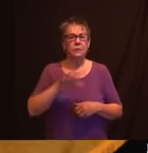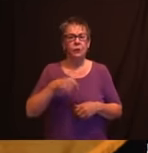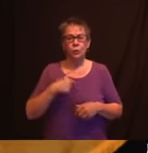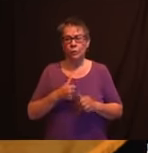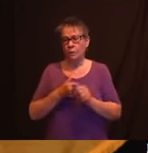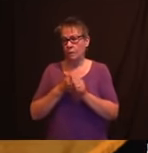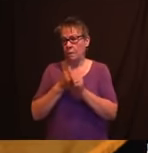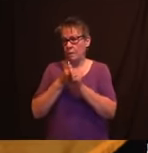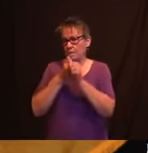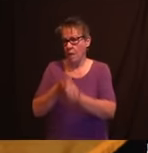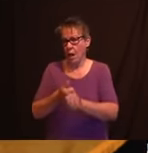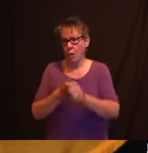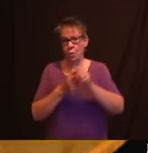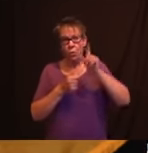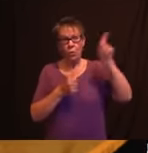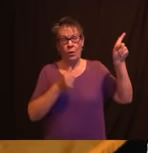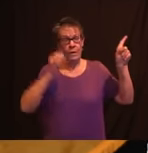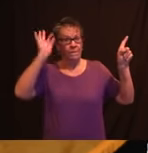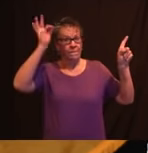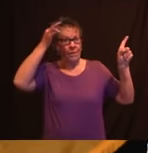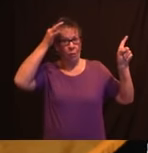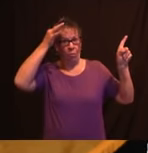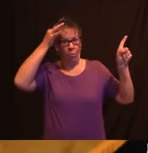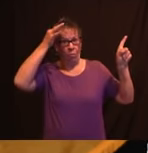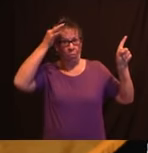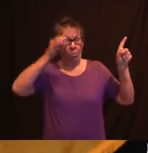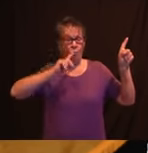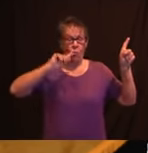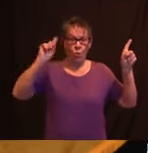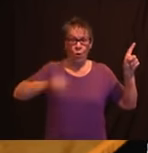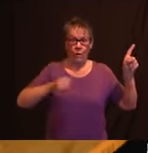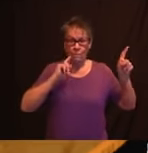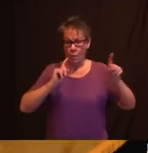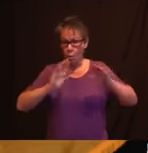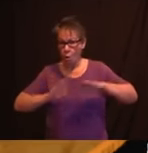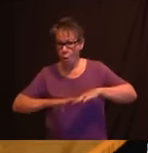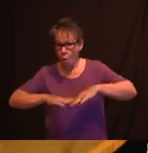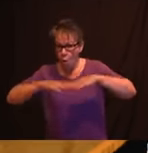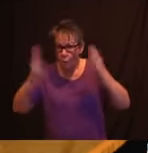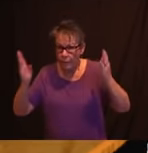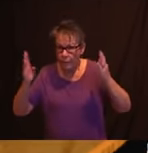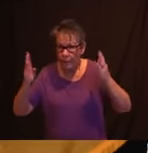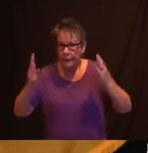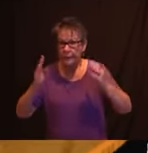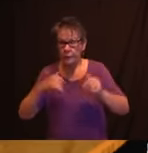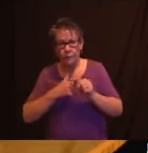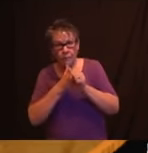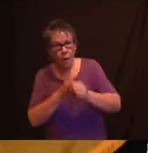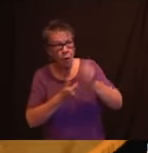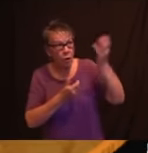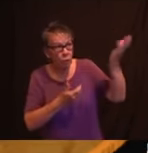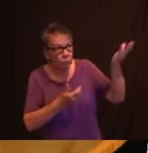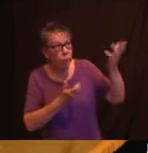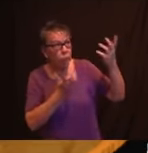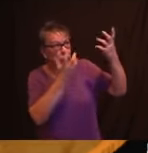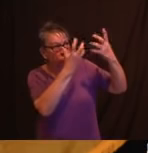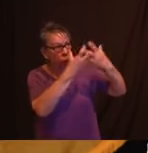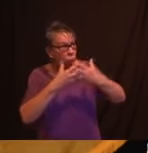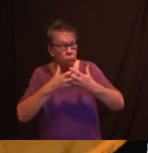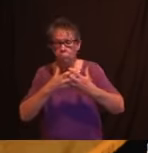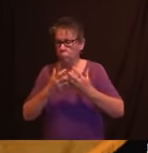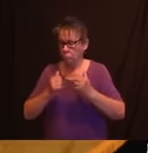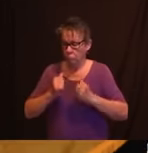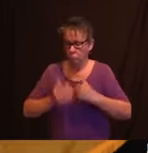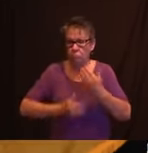adequately preventing transmission of COVID-19. To this end, the department will partner with certified nursing home